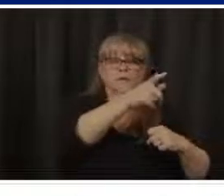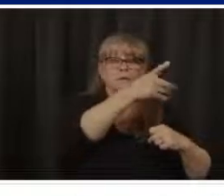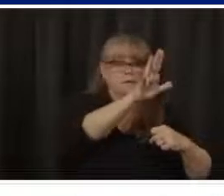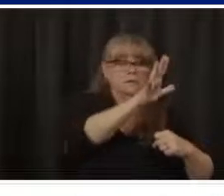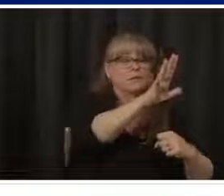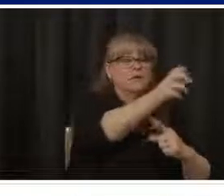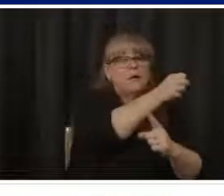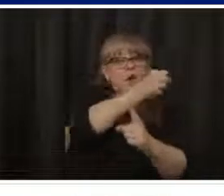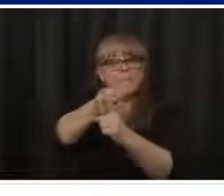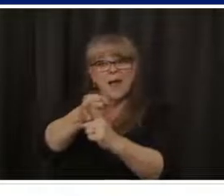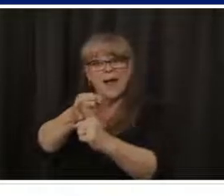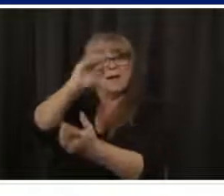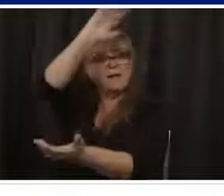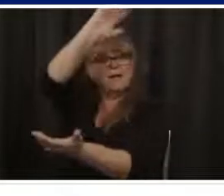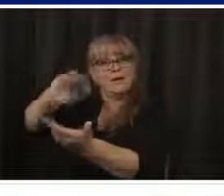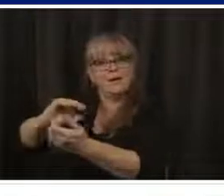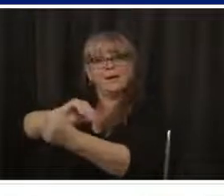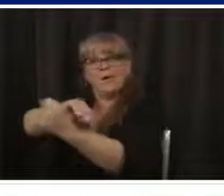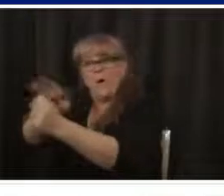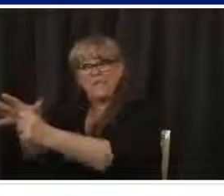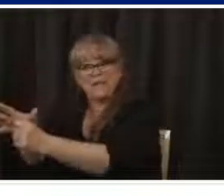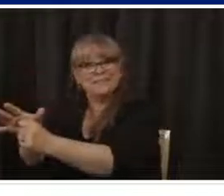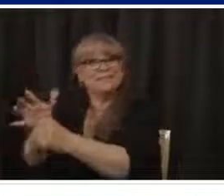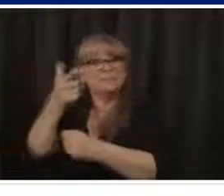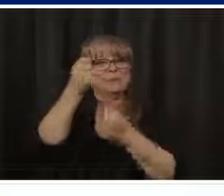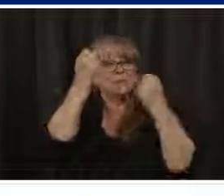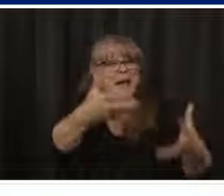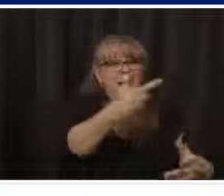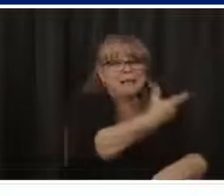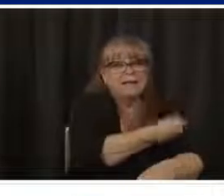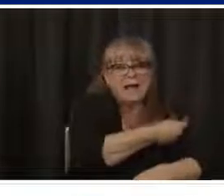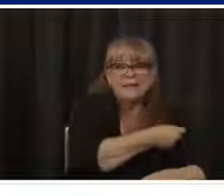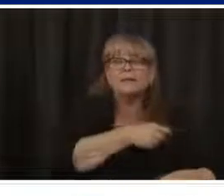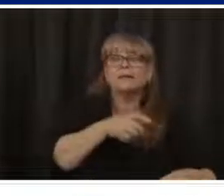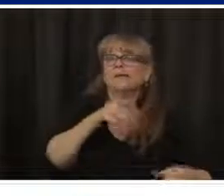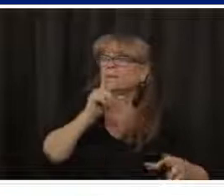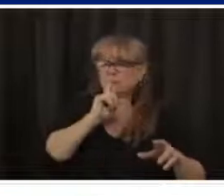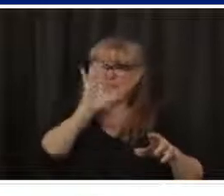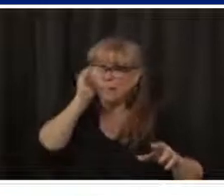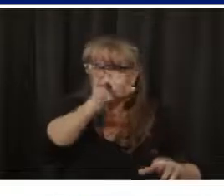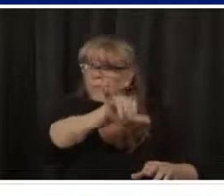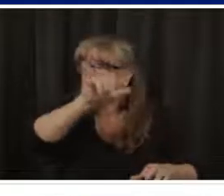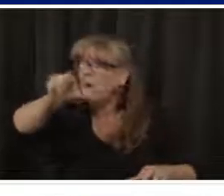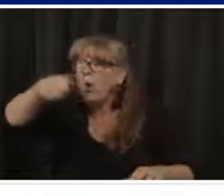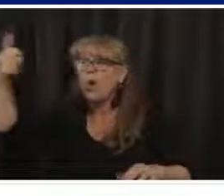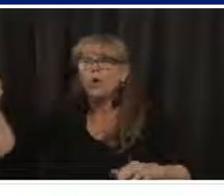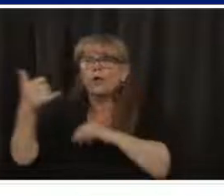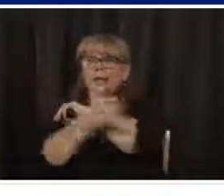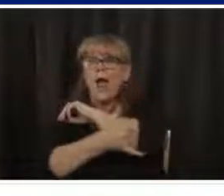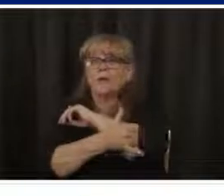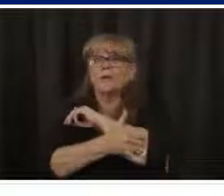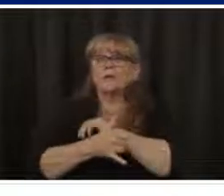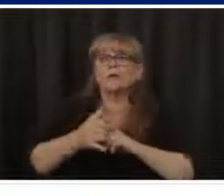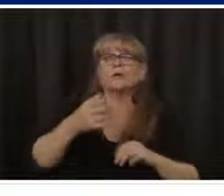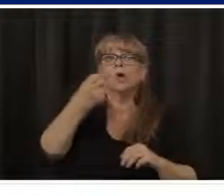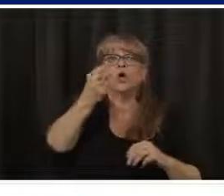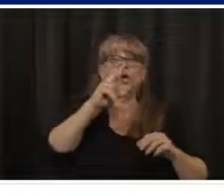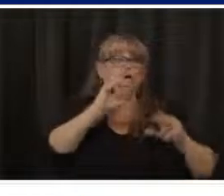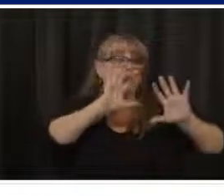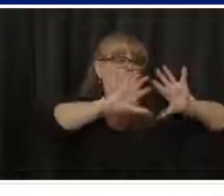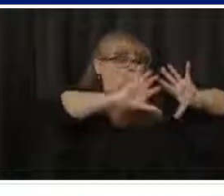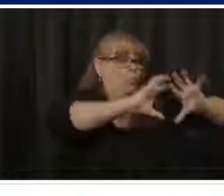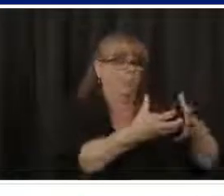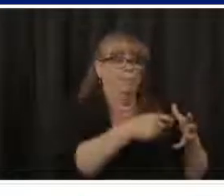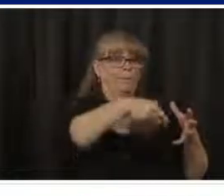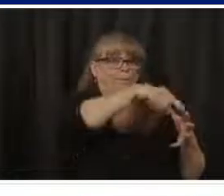rates occurring, again, from county to county. So not at a level of herd immunity, I would say yet, but certainly seeing signs that we're heading in that